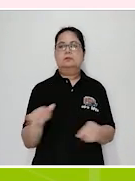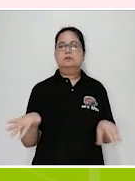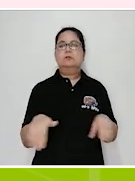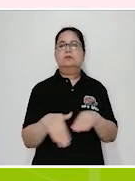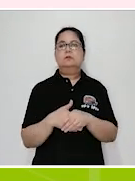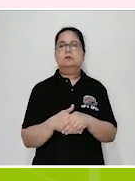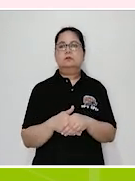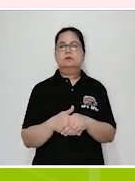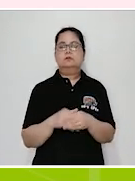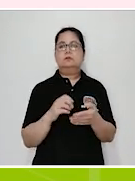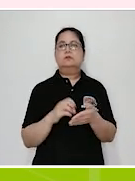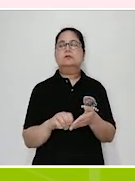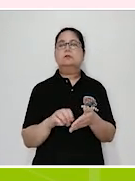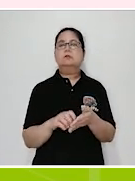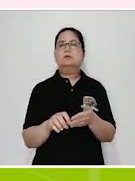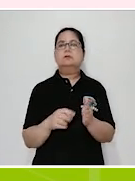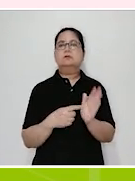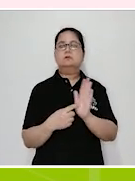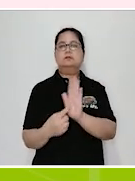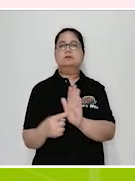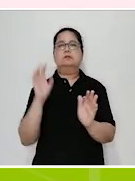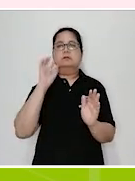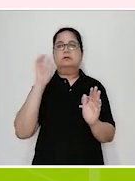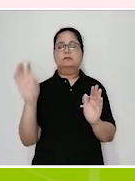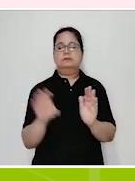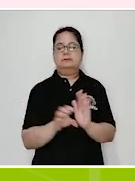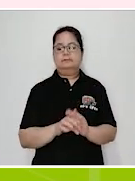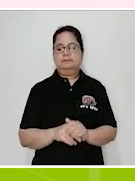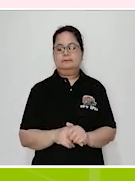wedding tradition is depicted in the picture?